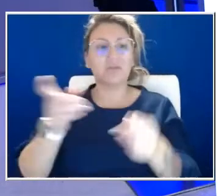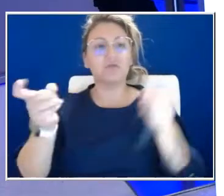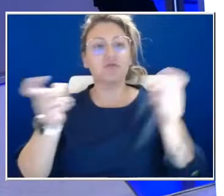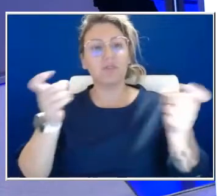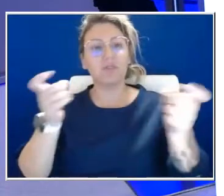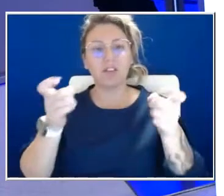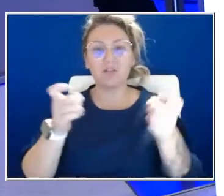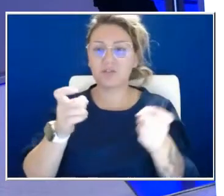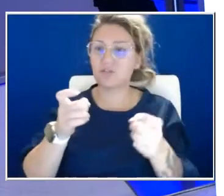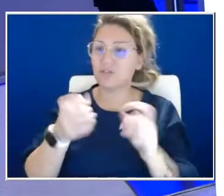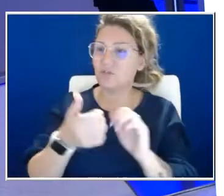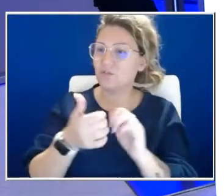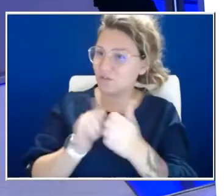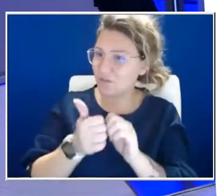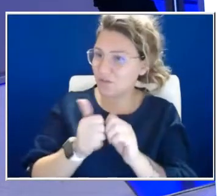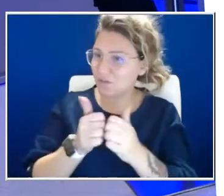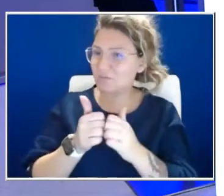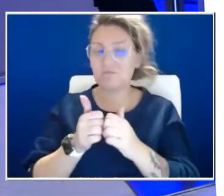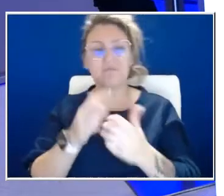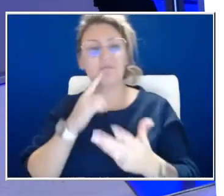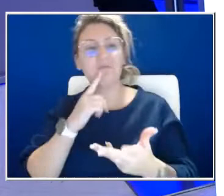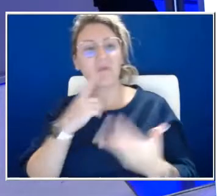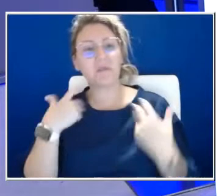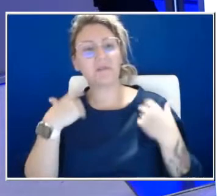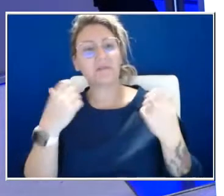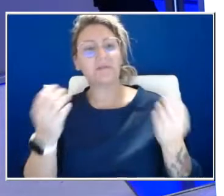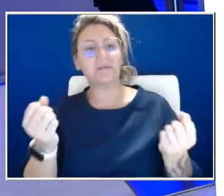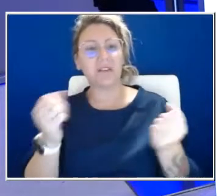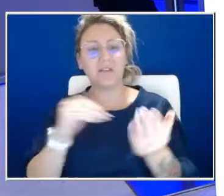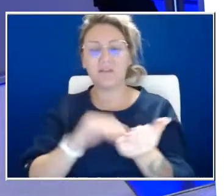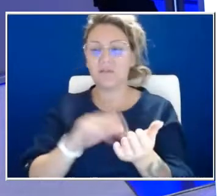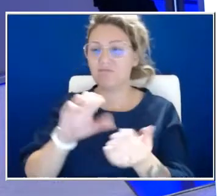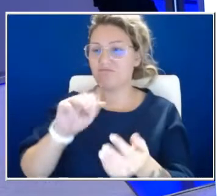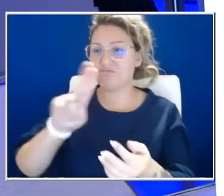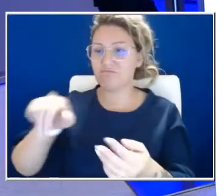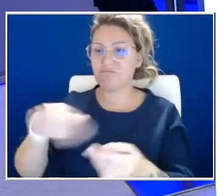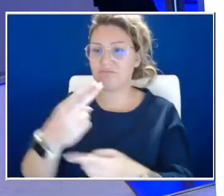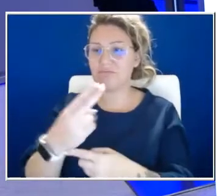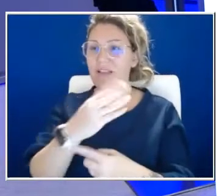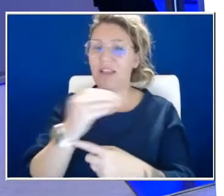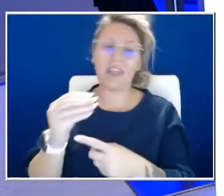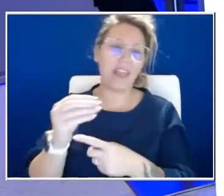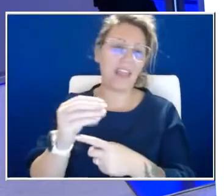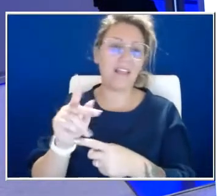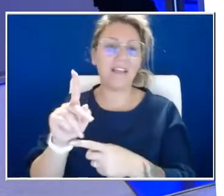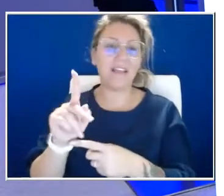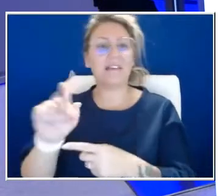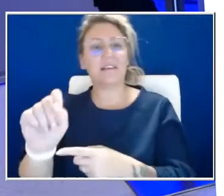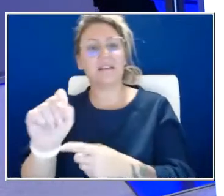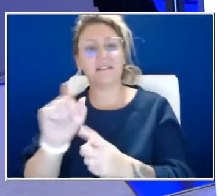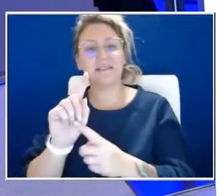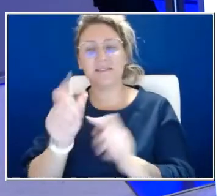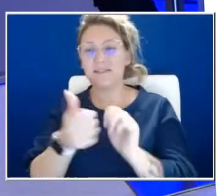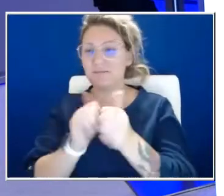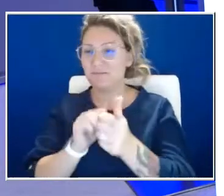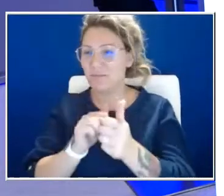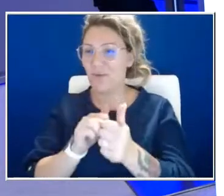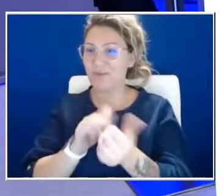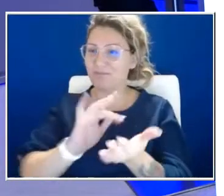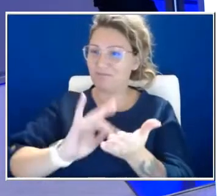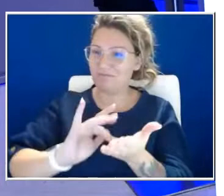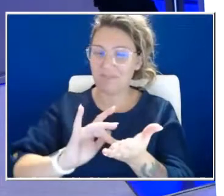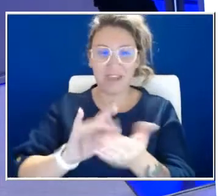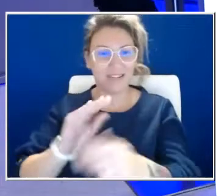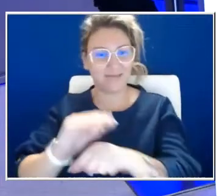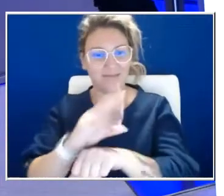the member of the Kansas State High School Activities Association Sports Medicine Advisory Committee, so he knows his stuff. That's why you're with us